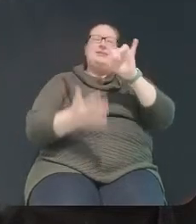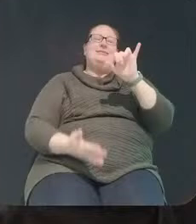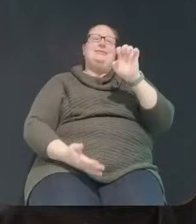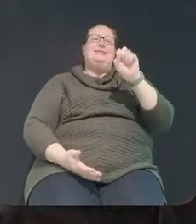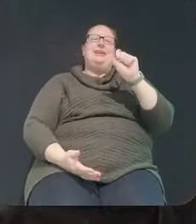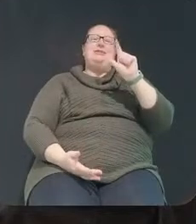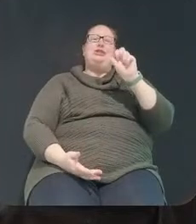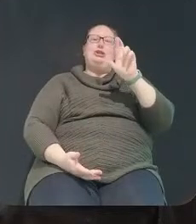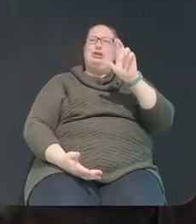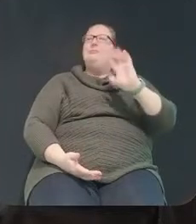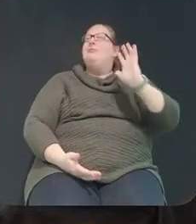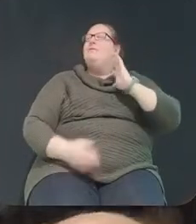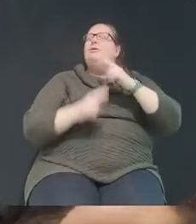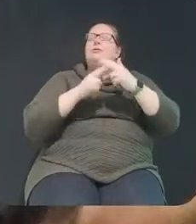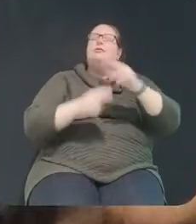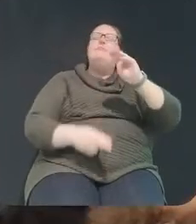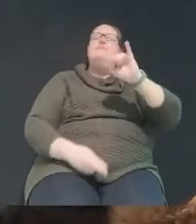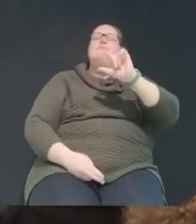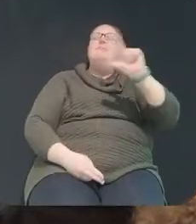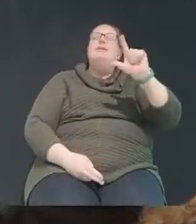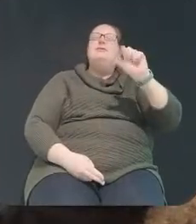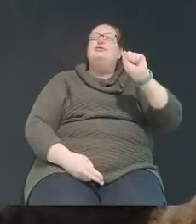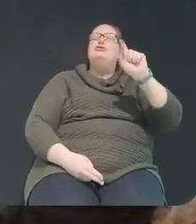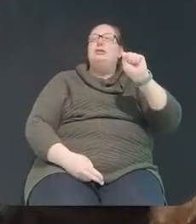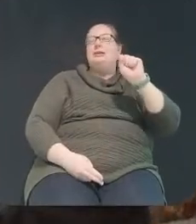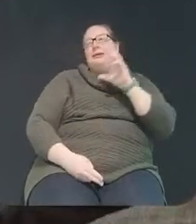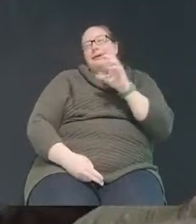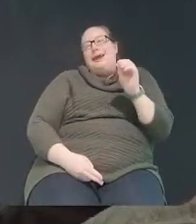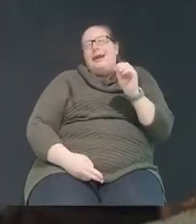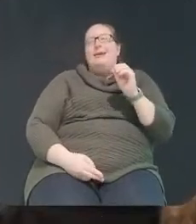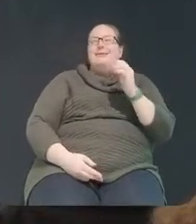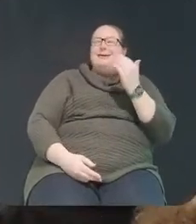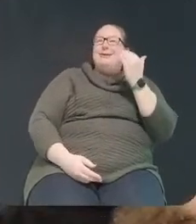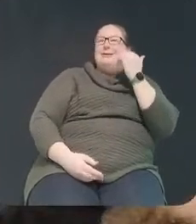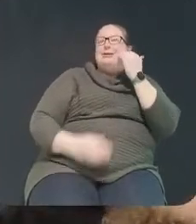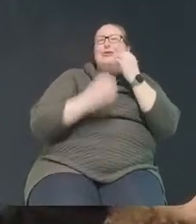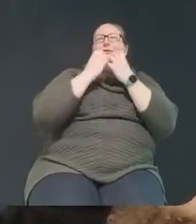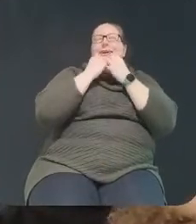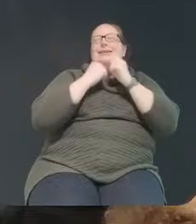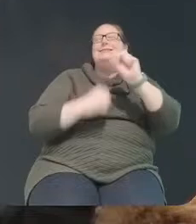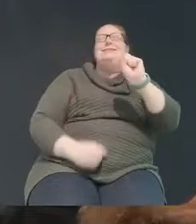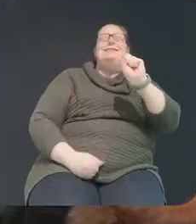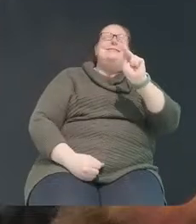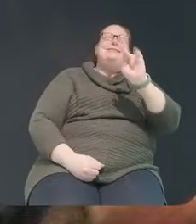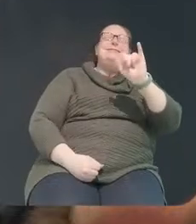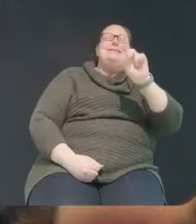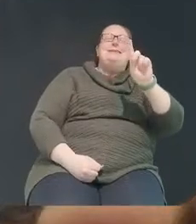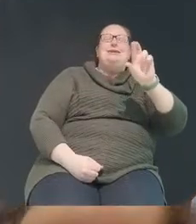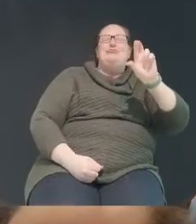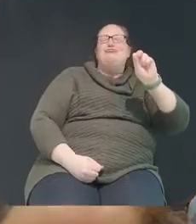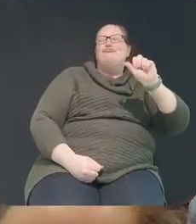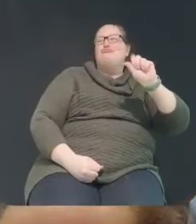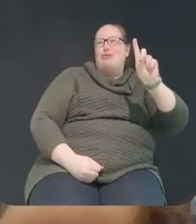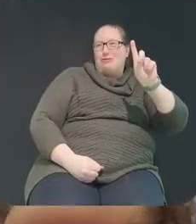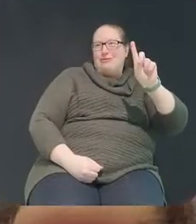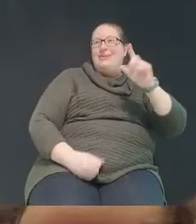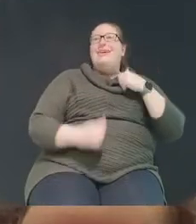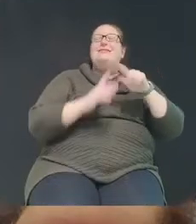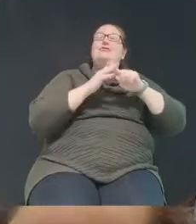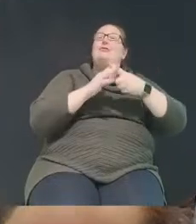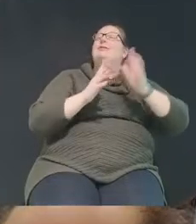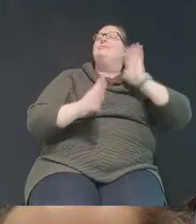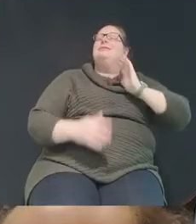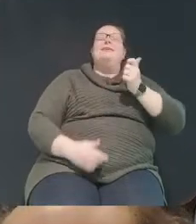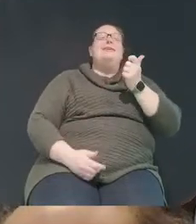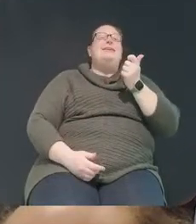previously called Mill Street and is colloquially known as Skid Road. The term Skid Road has its origins in the 1850s when